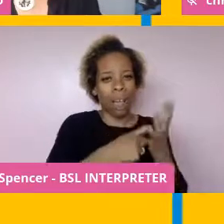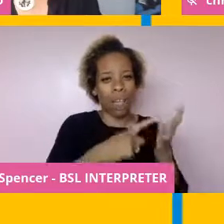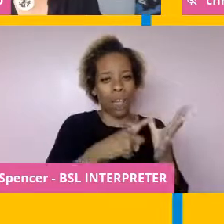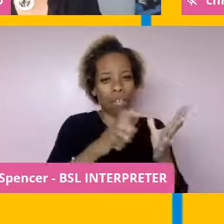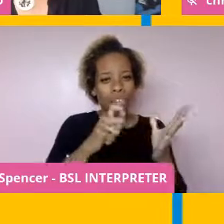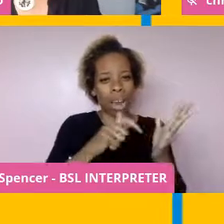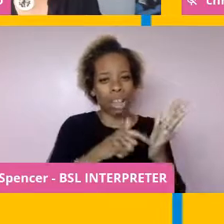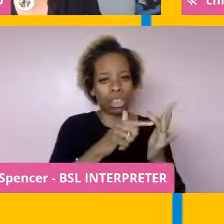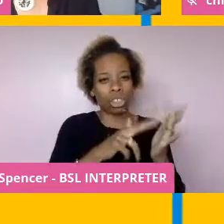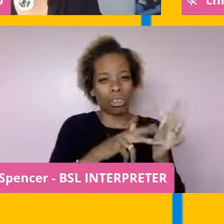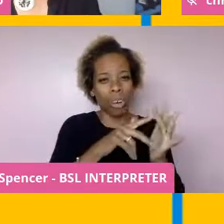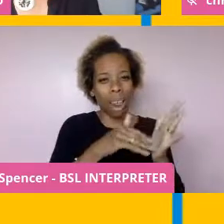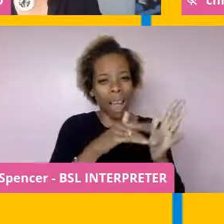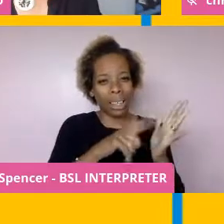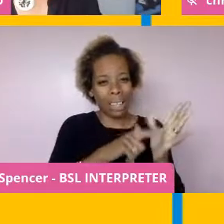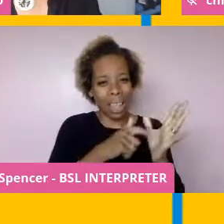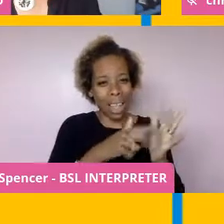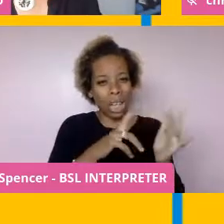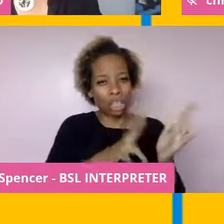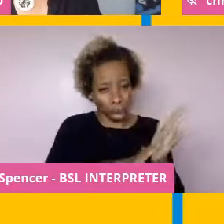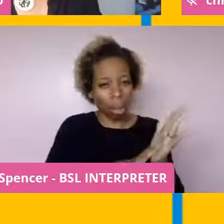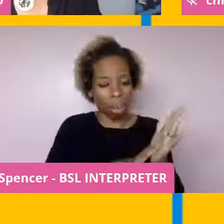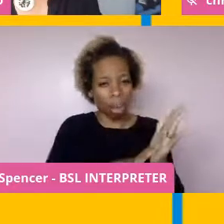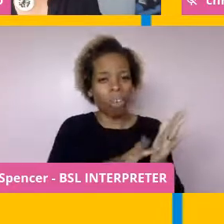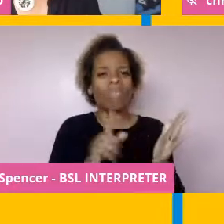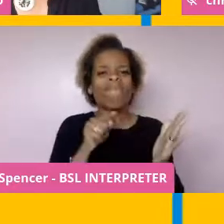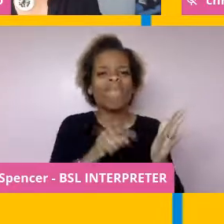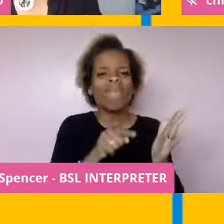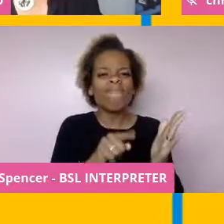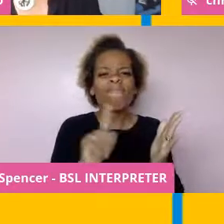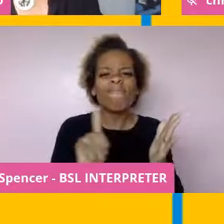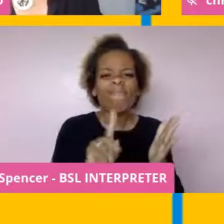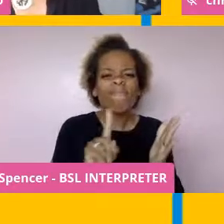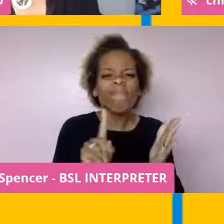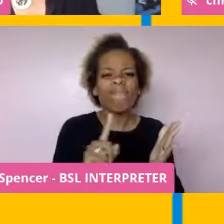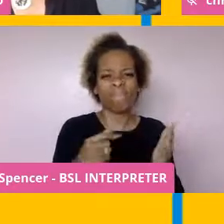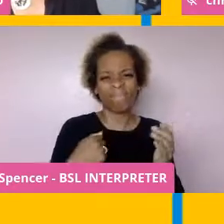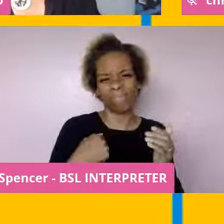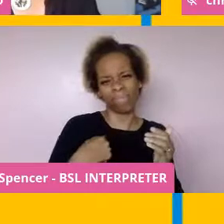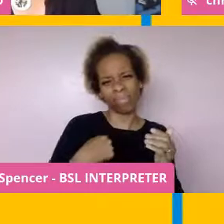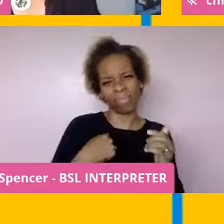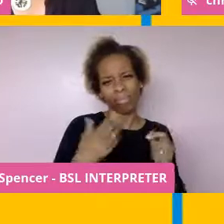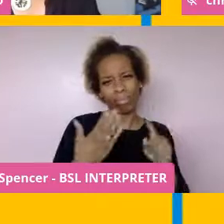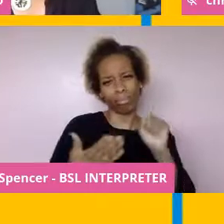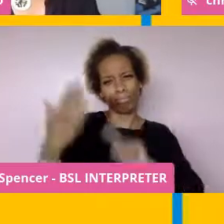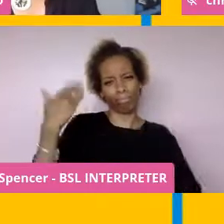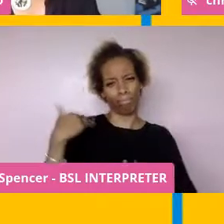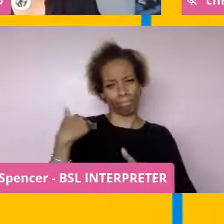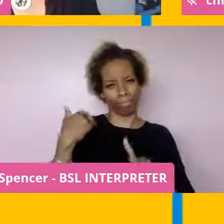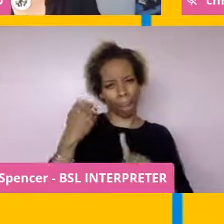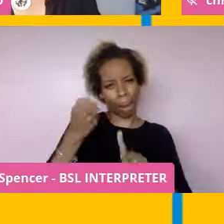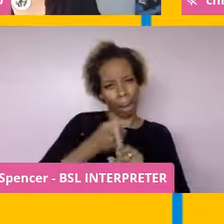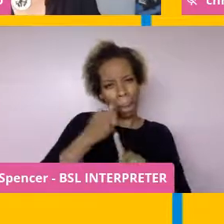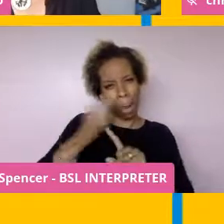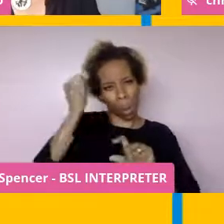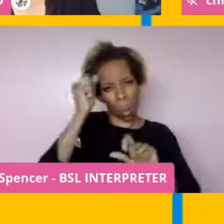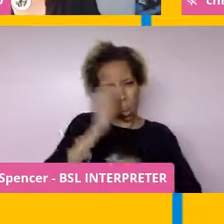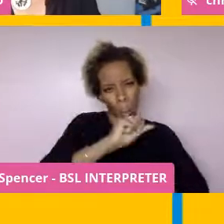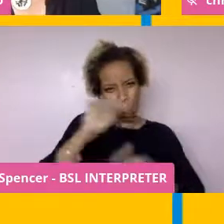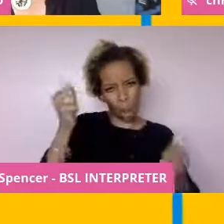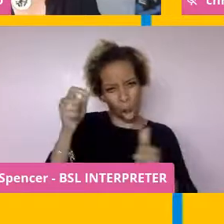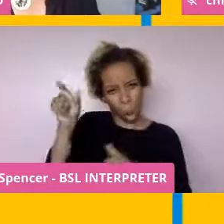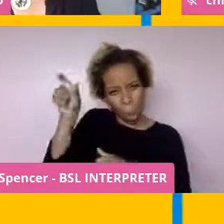that, one of our older campaigners, Leslie Kane, quite often talks about as being casualisation as